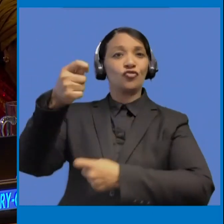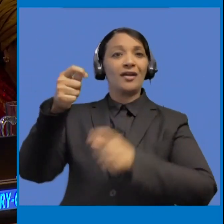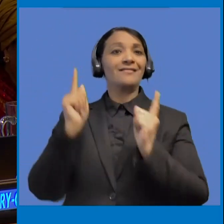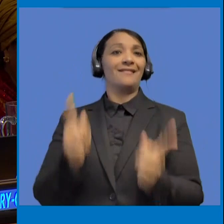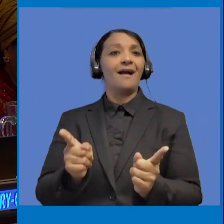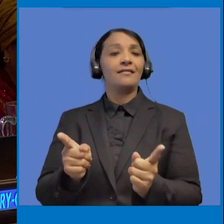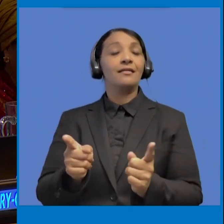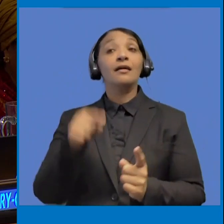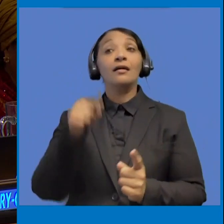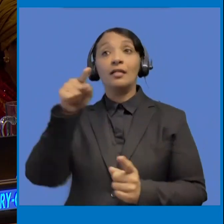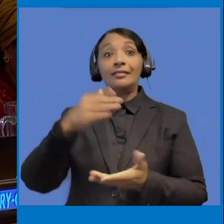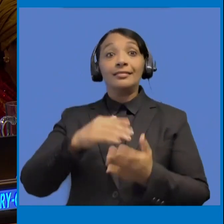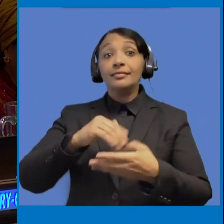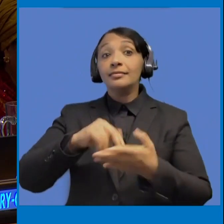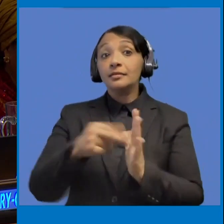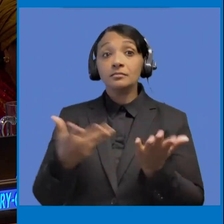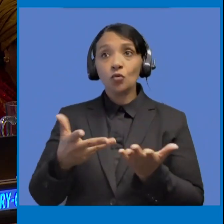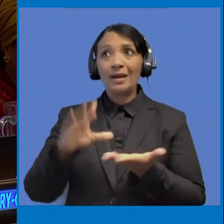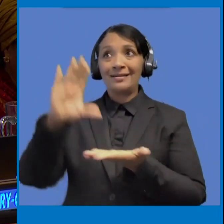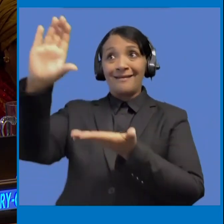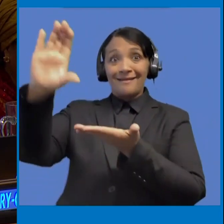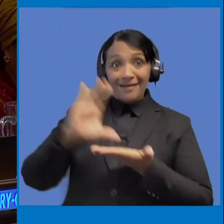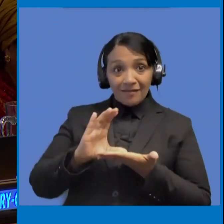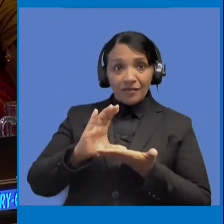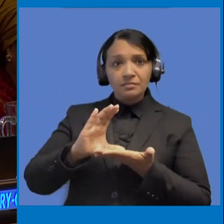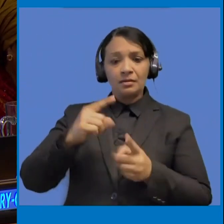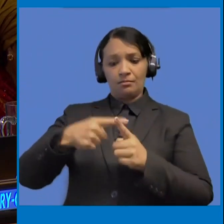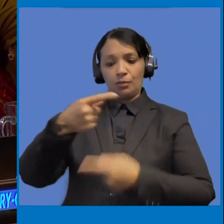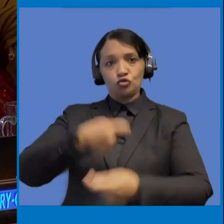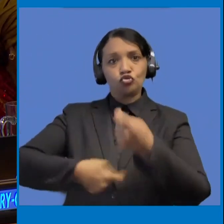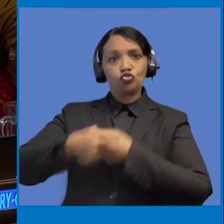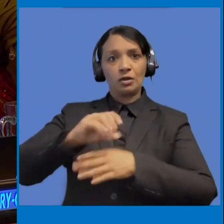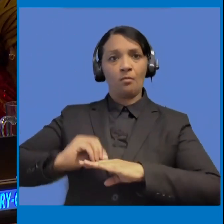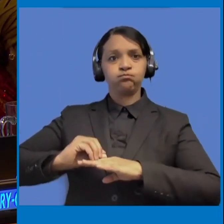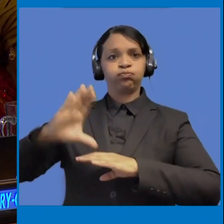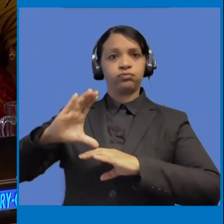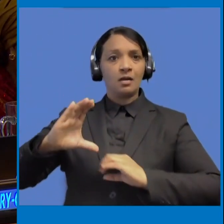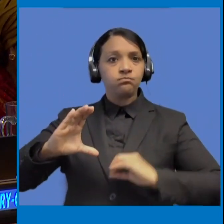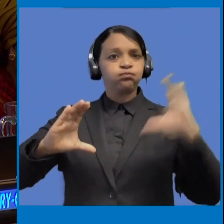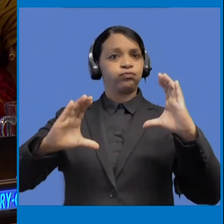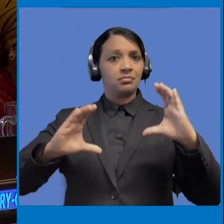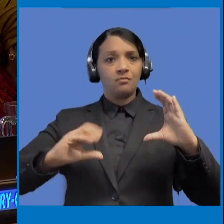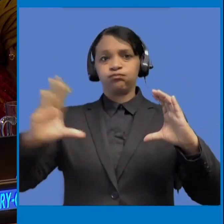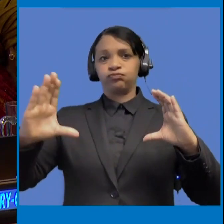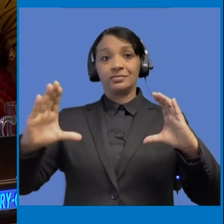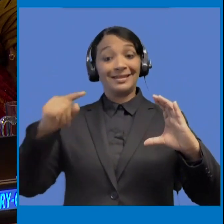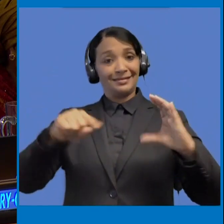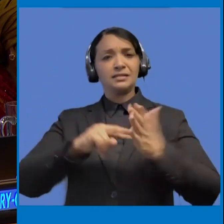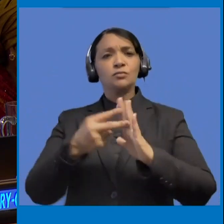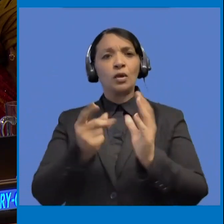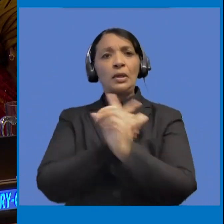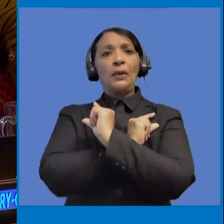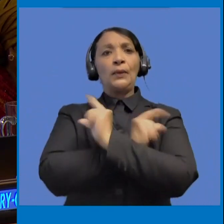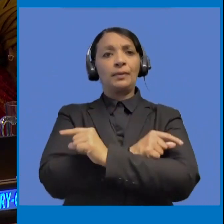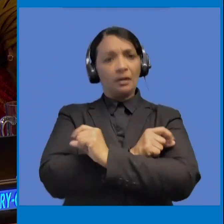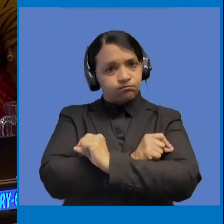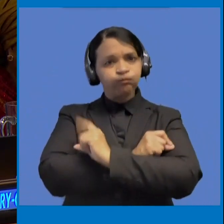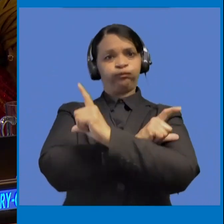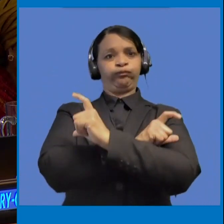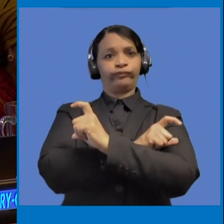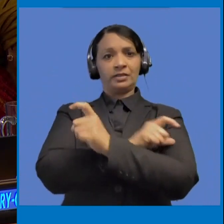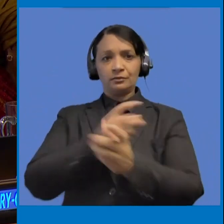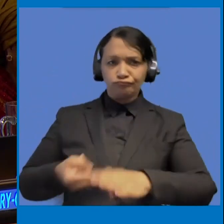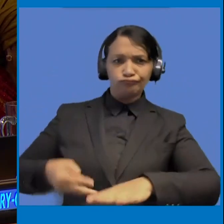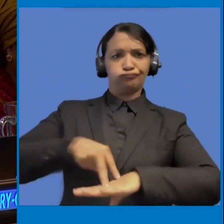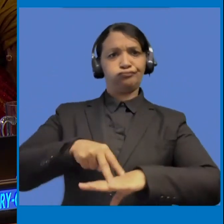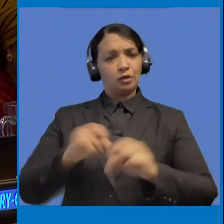investment and trade opportunities, contributing to building resilience and reducing vulnerabilities to external shocks in Africa.